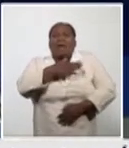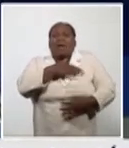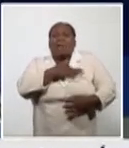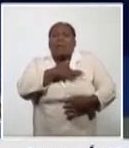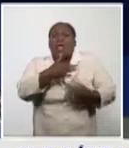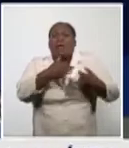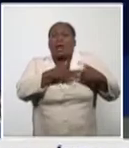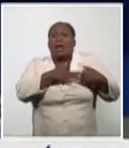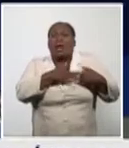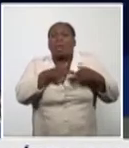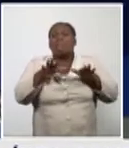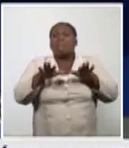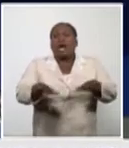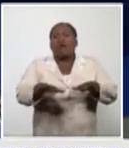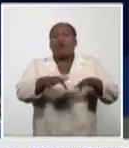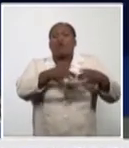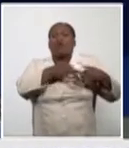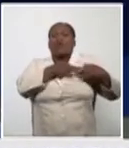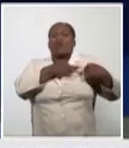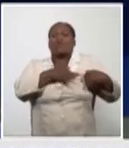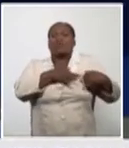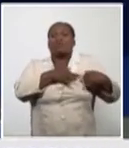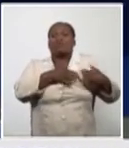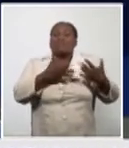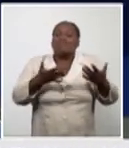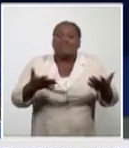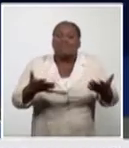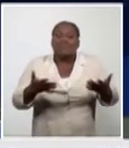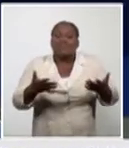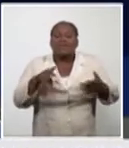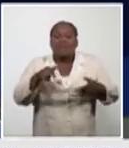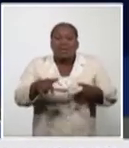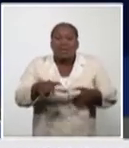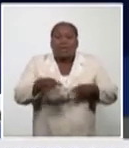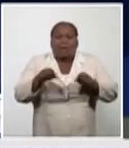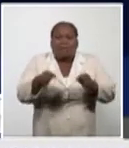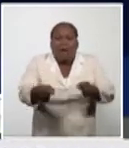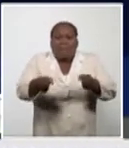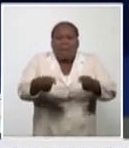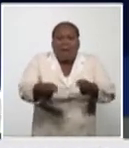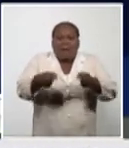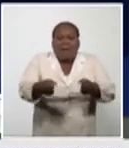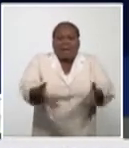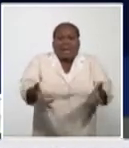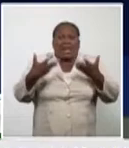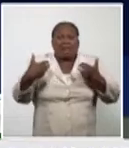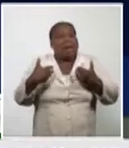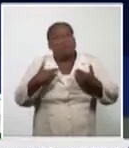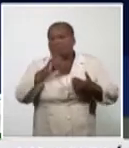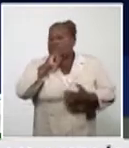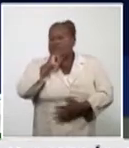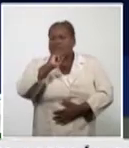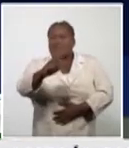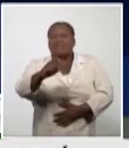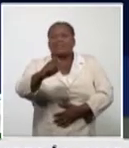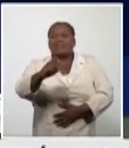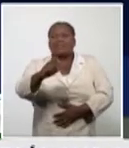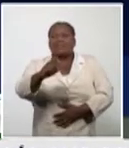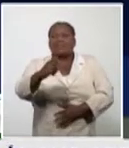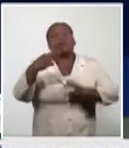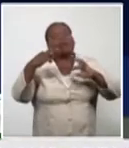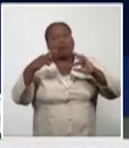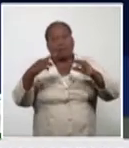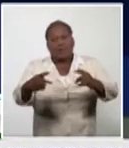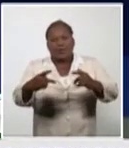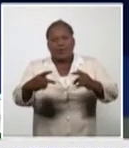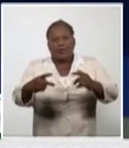and cardiorespiratory arrest. I reiterate, despite the emergency resuscitation maneuvers performed, doctors could